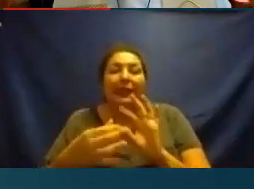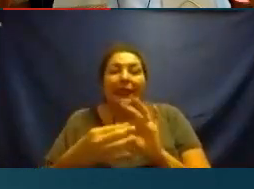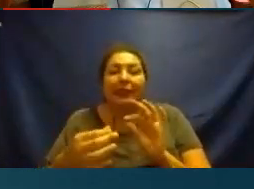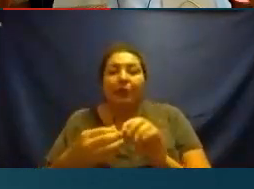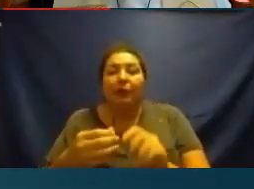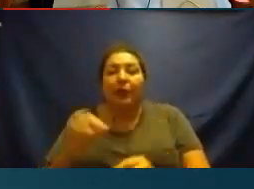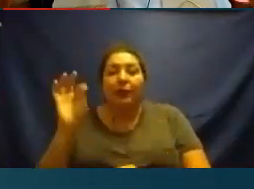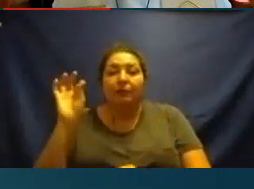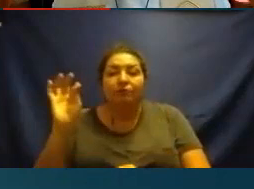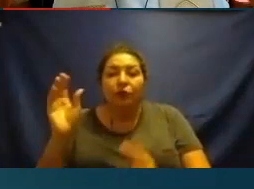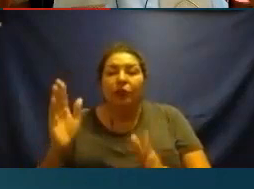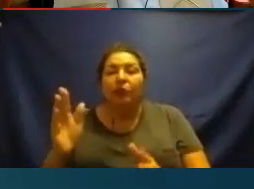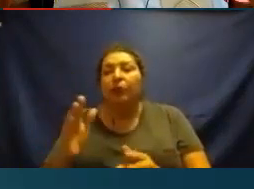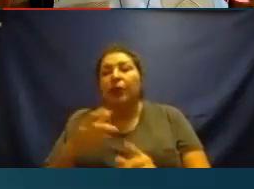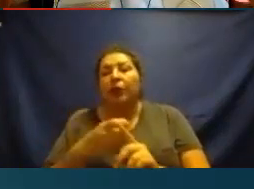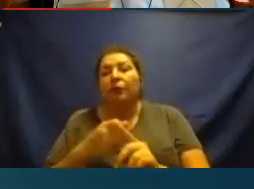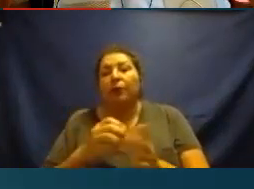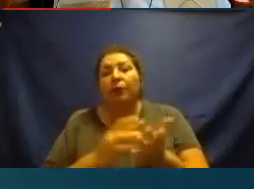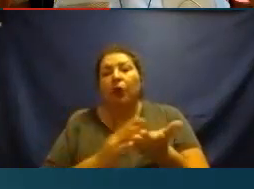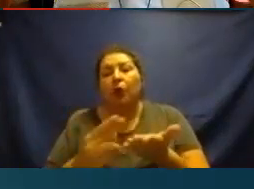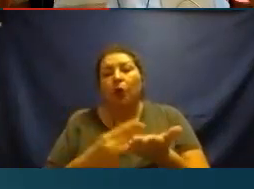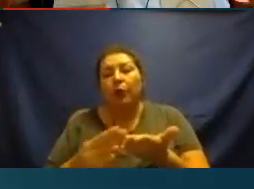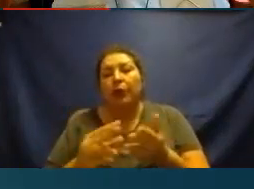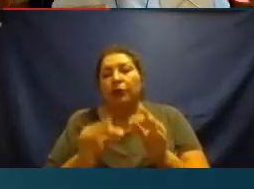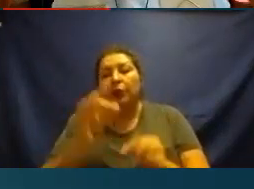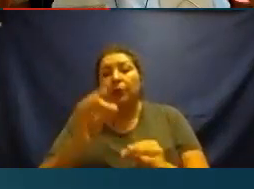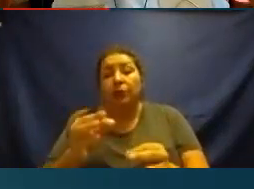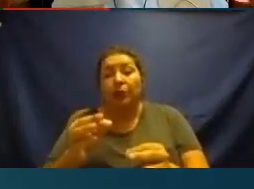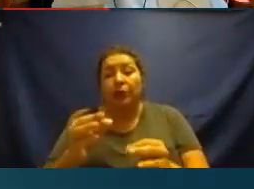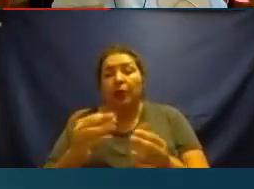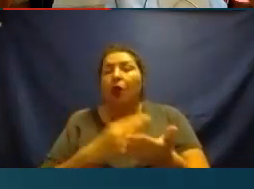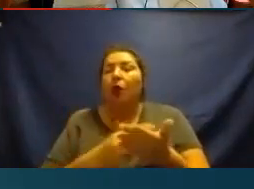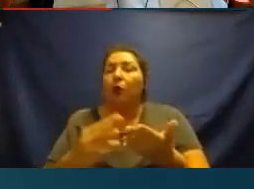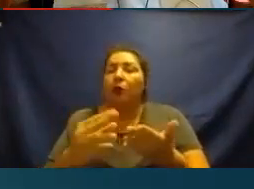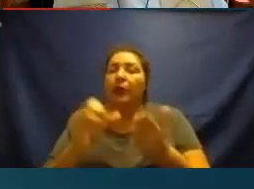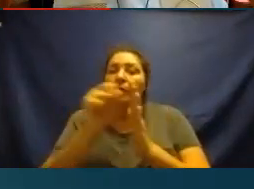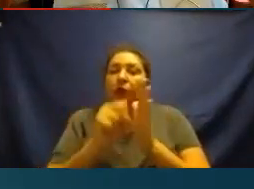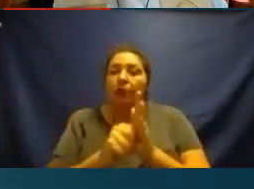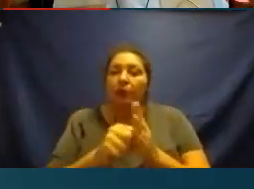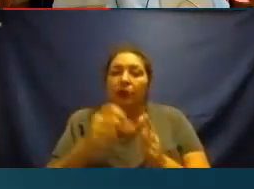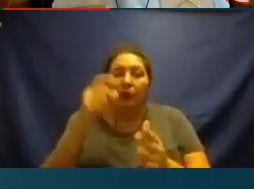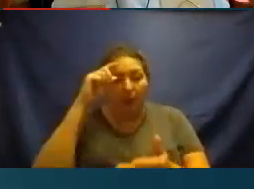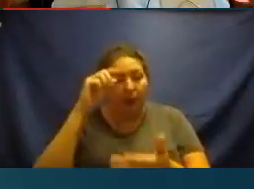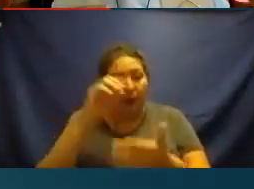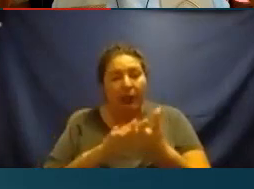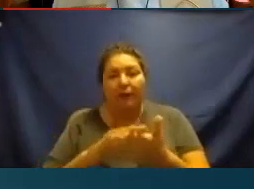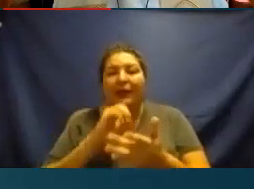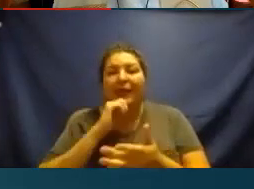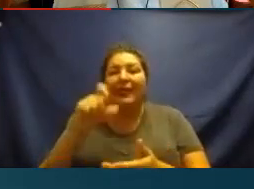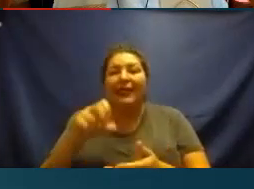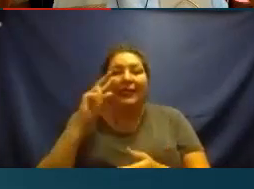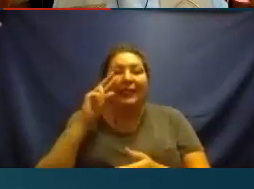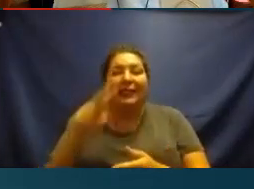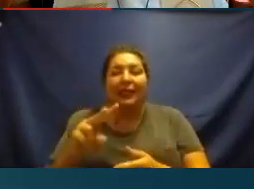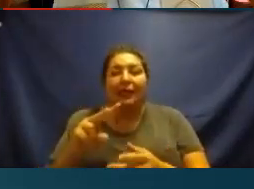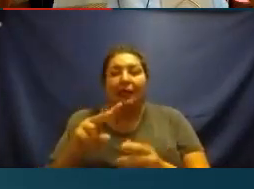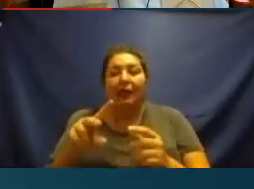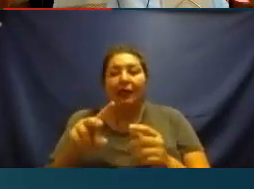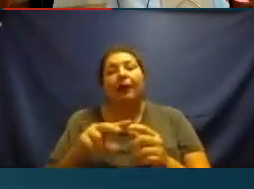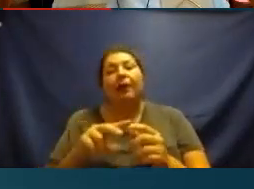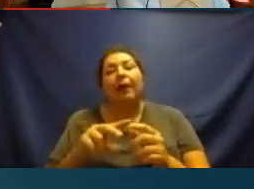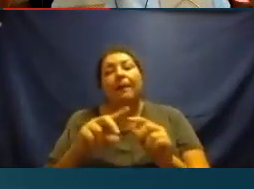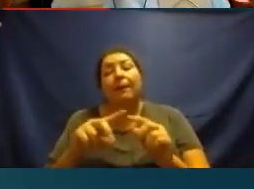believed without seeing. When Jesus first joined the disciples, they had the facts exactly right,